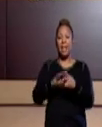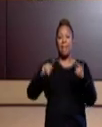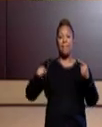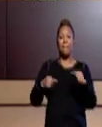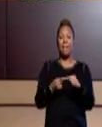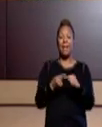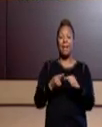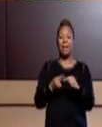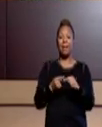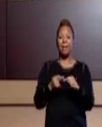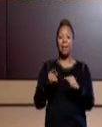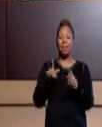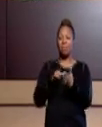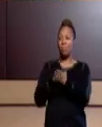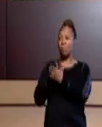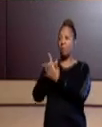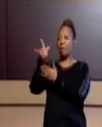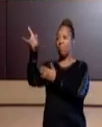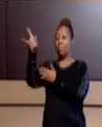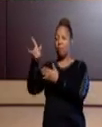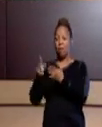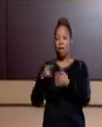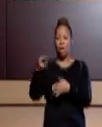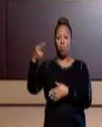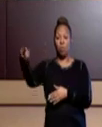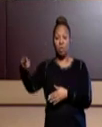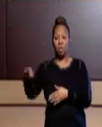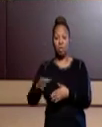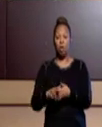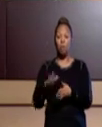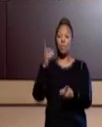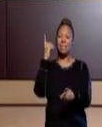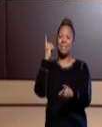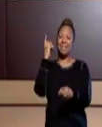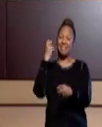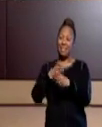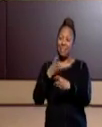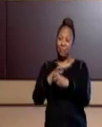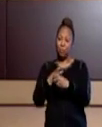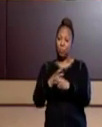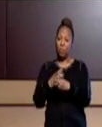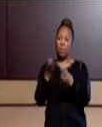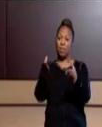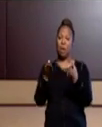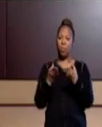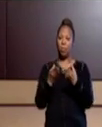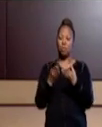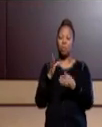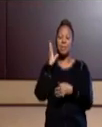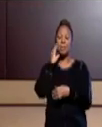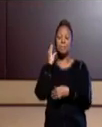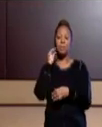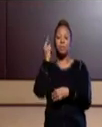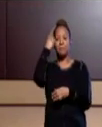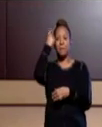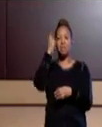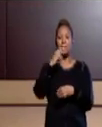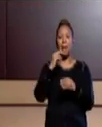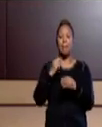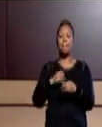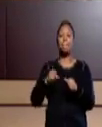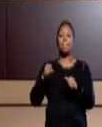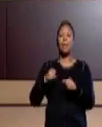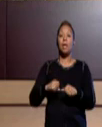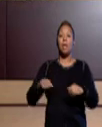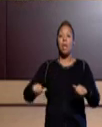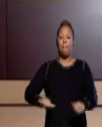of getting through these airports and rushing was more difficult than I wanted to experience. And so my motivation for